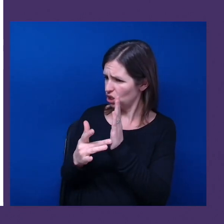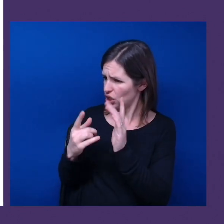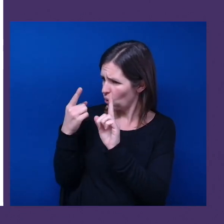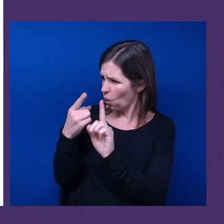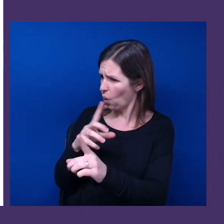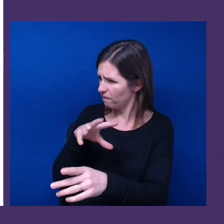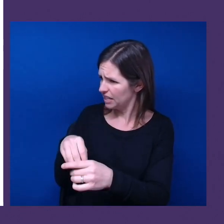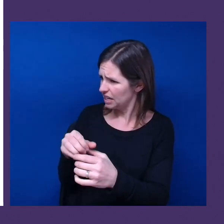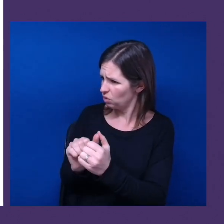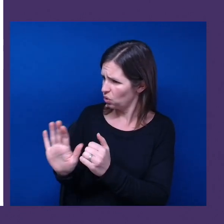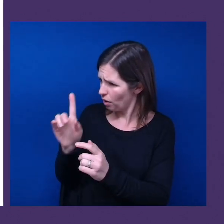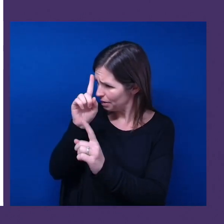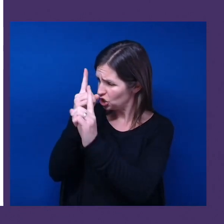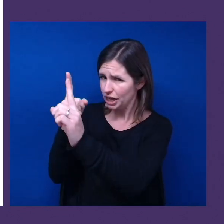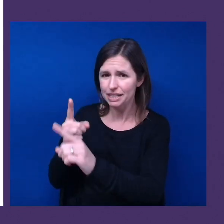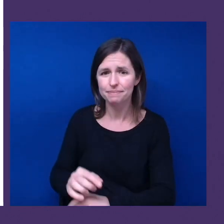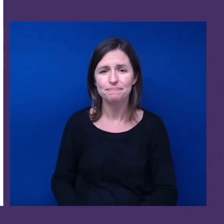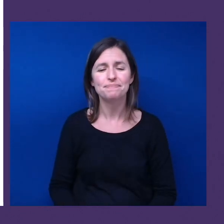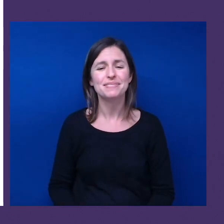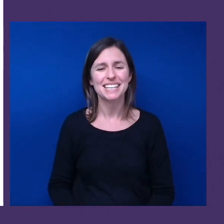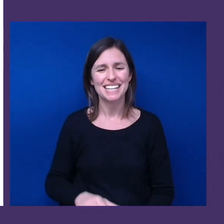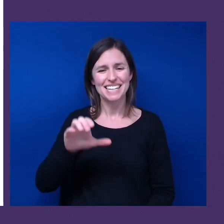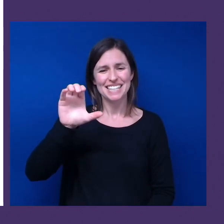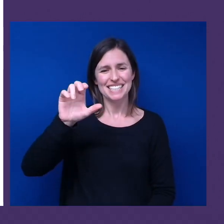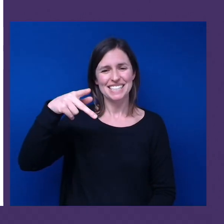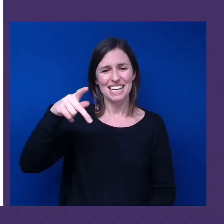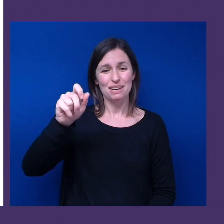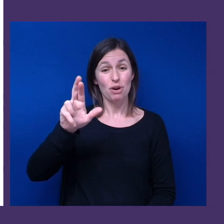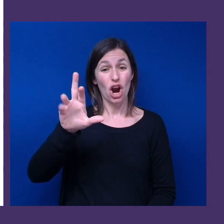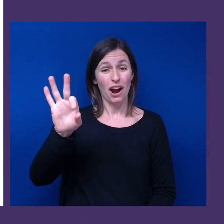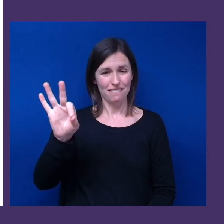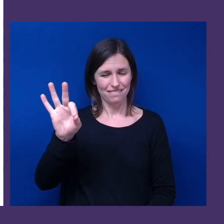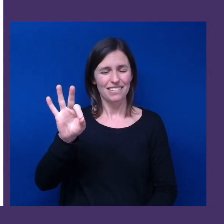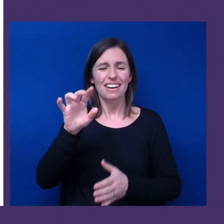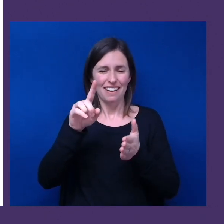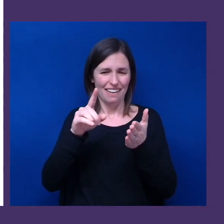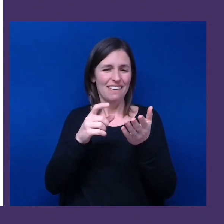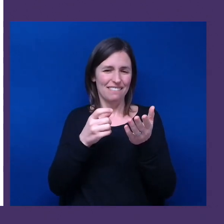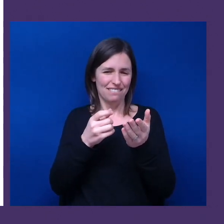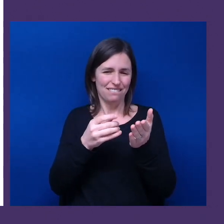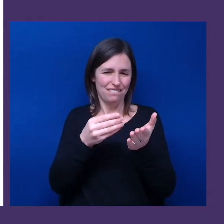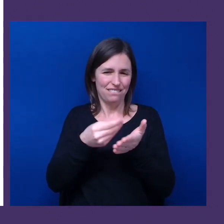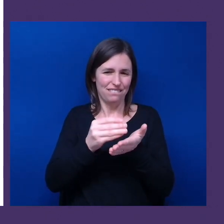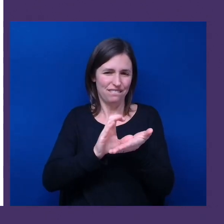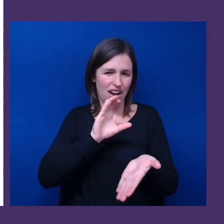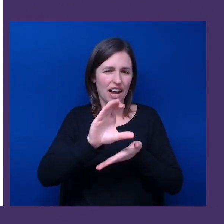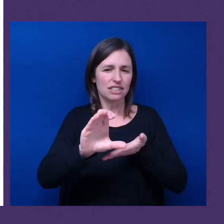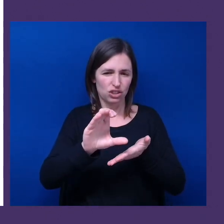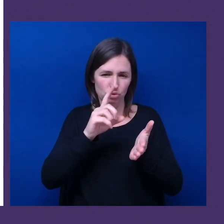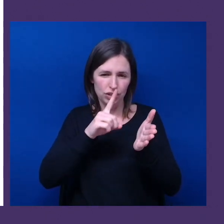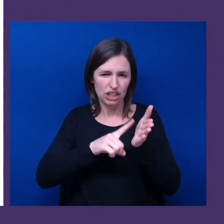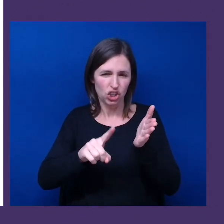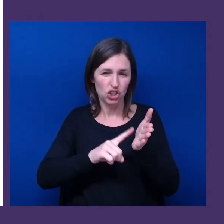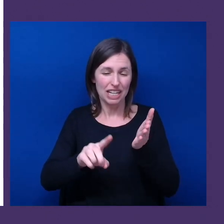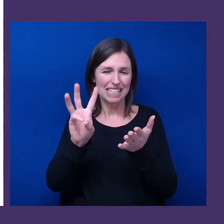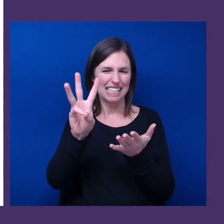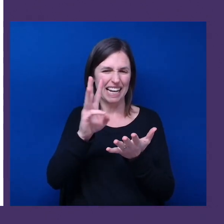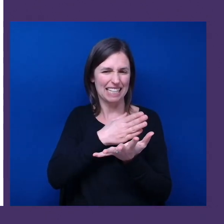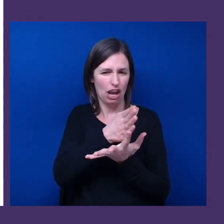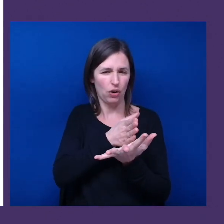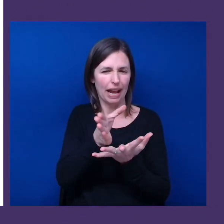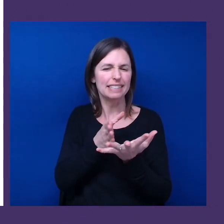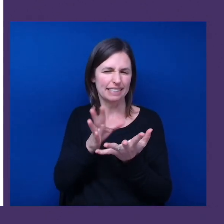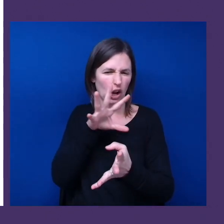Absolutely, Mark. So CPARF funds research in 6 focus areas, including technology. We also fund and